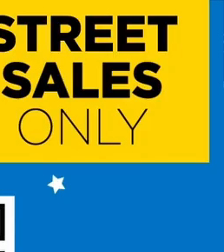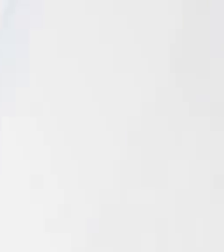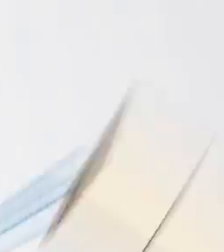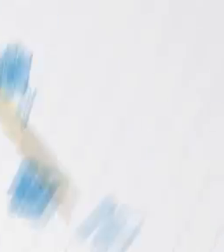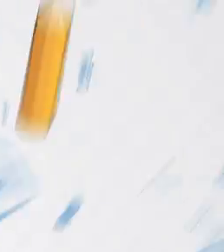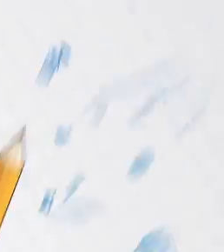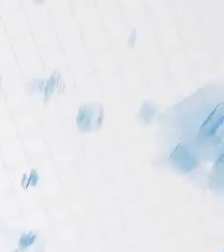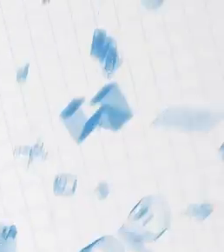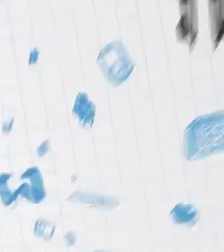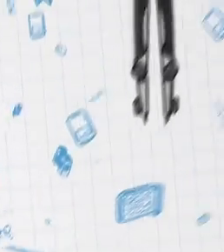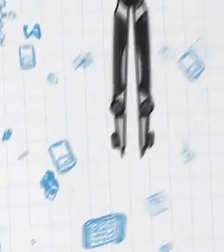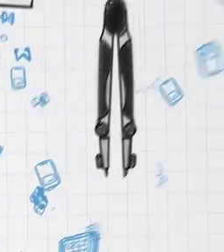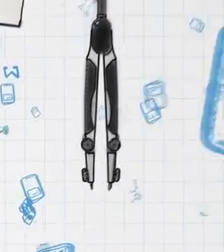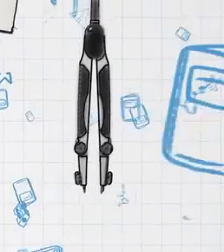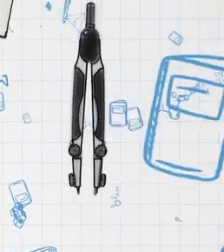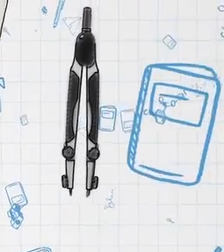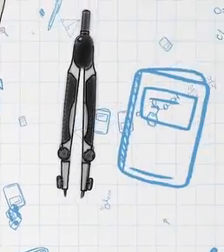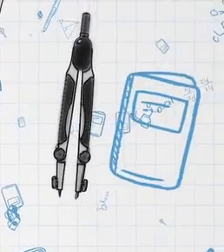Zoshi.